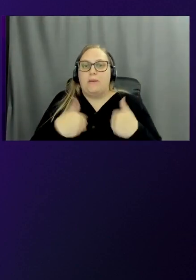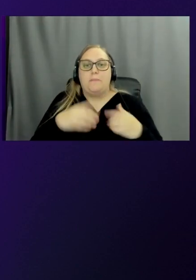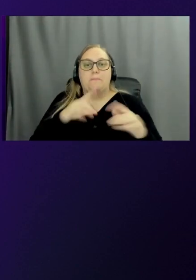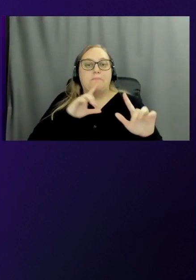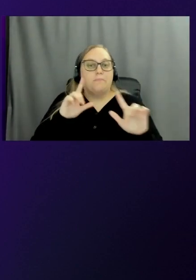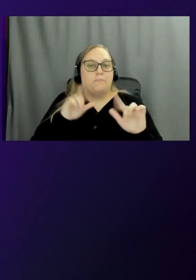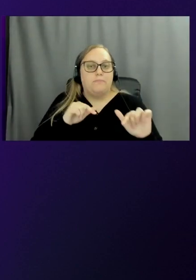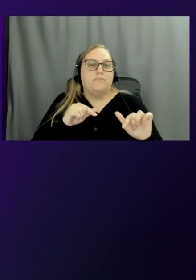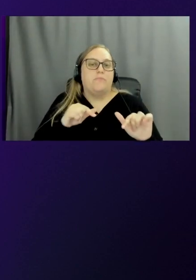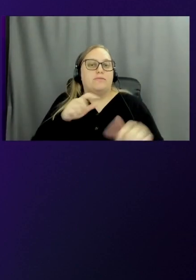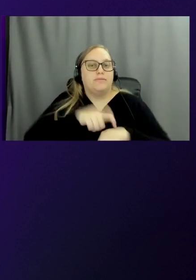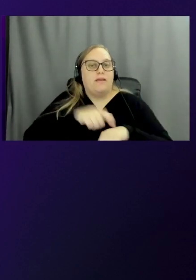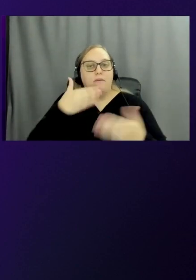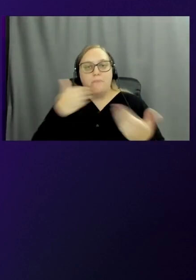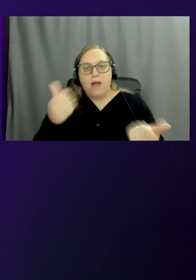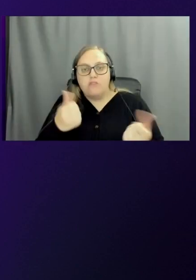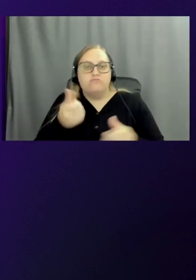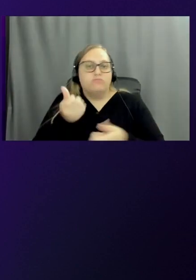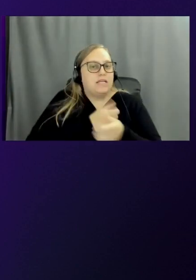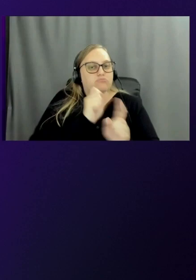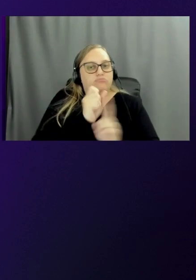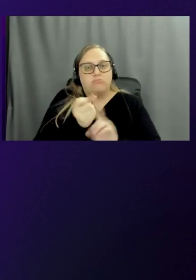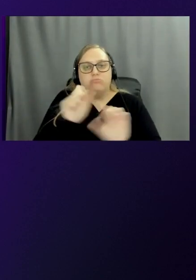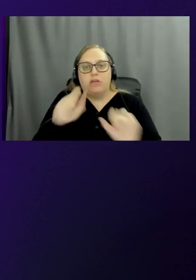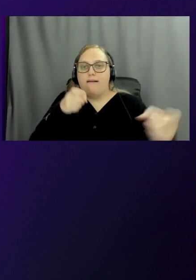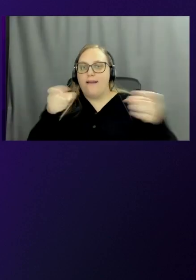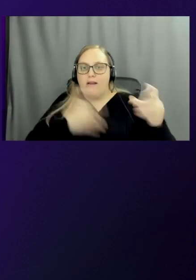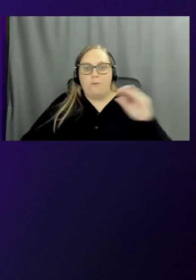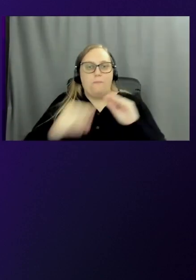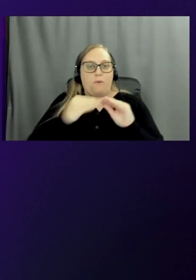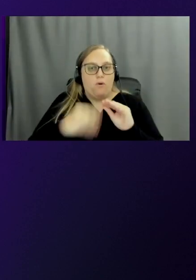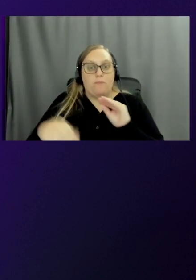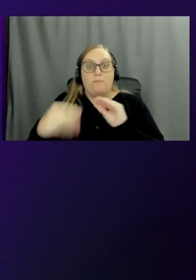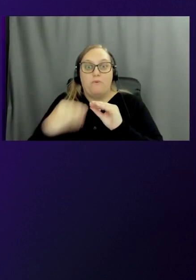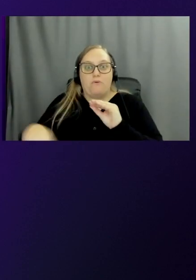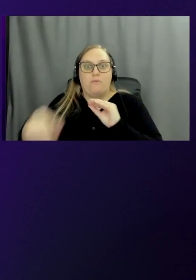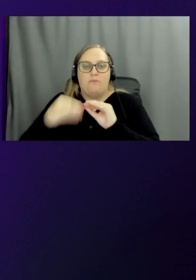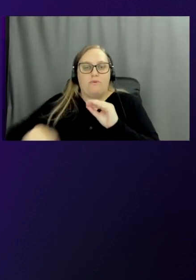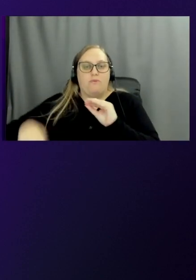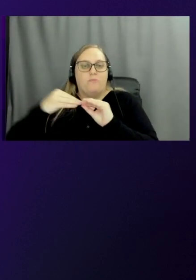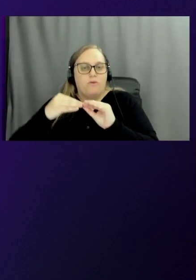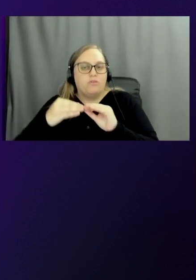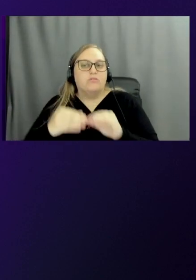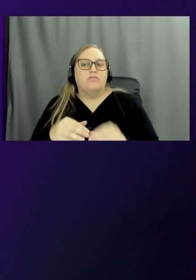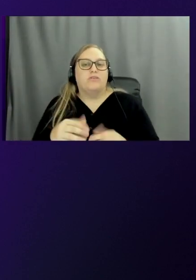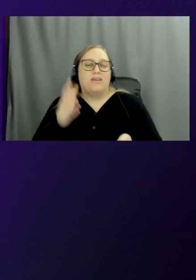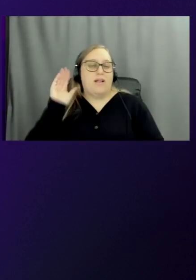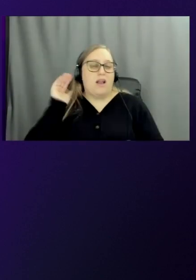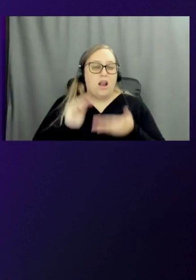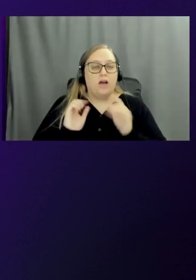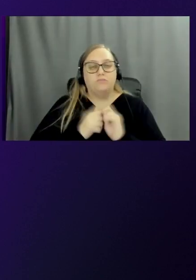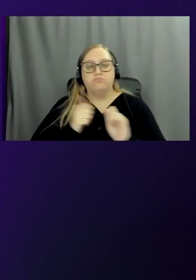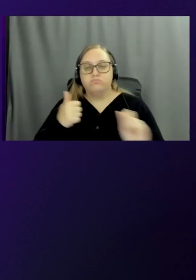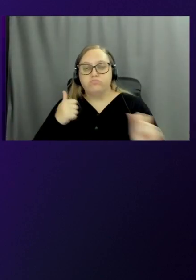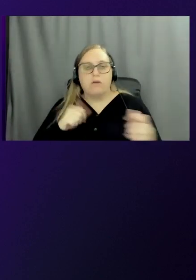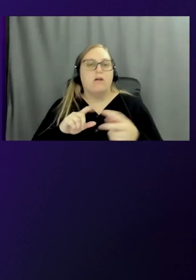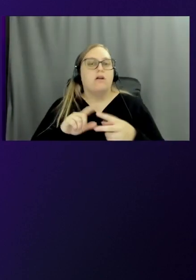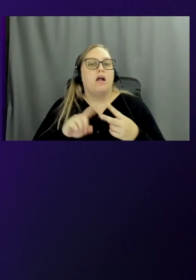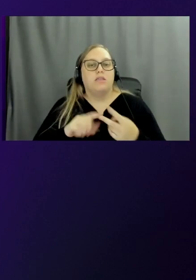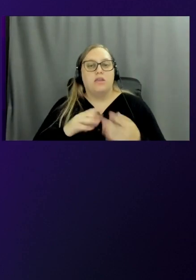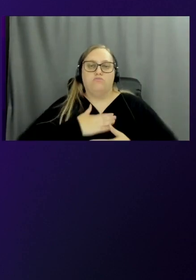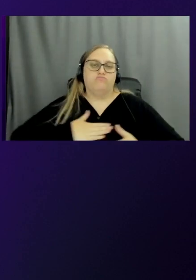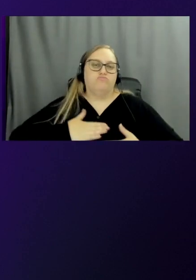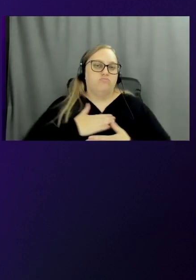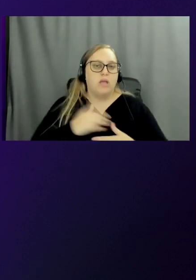meant that each instance could handle a lot more. Additionally, they saw fewer latency outliers and ended up being really pleased with both the performance and the cost